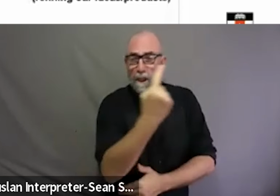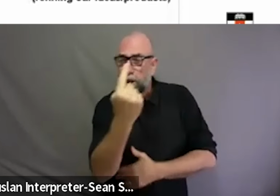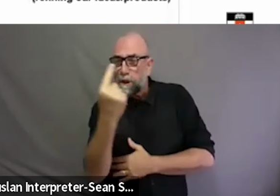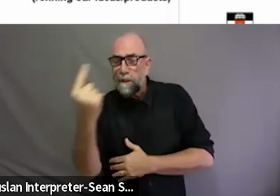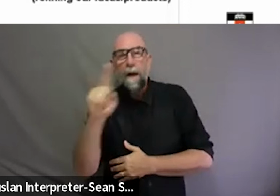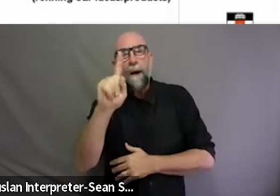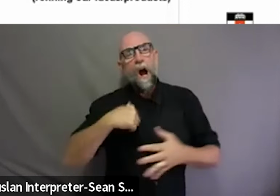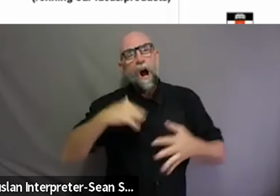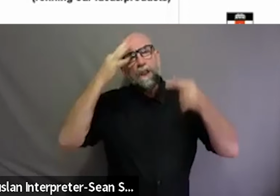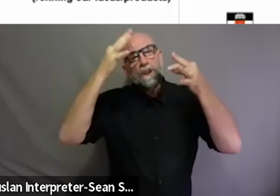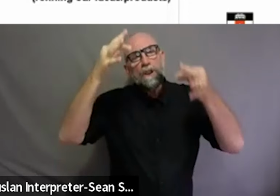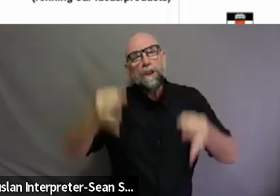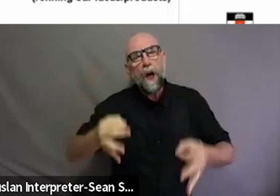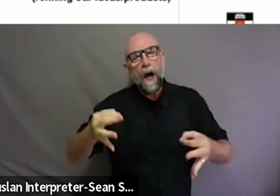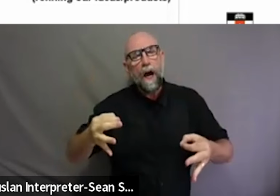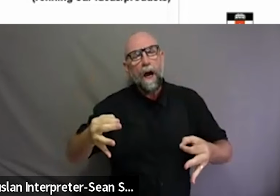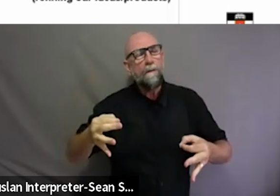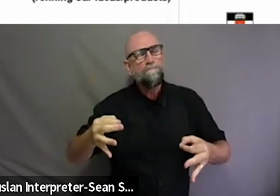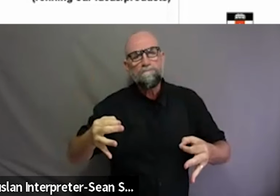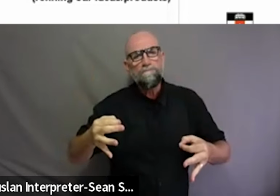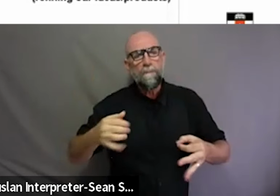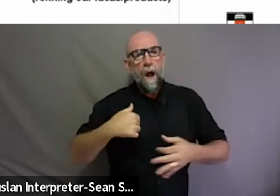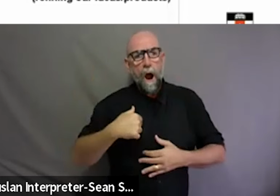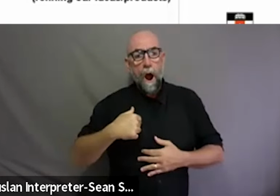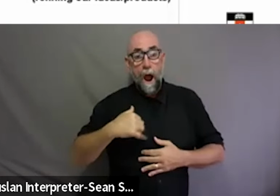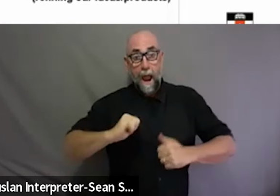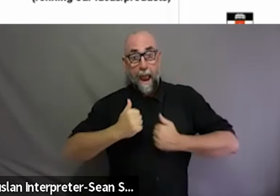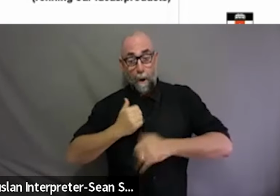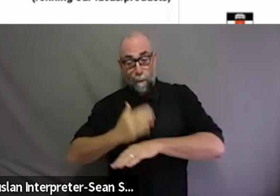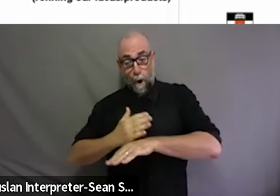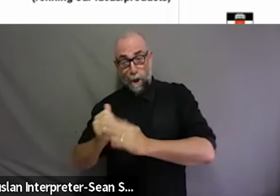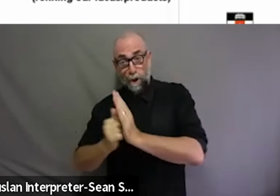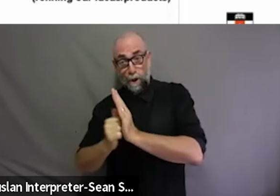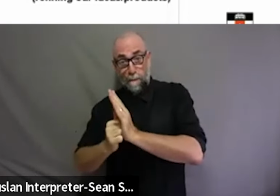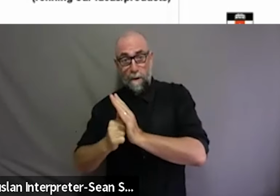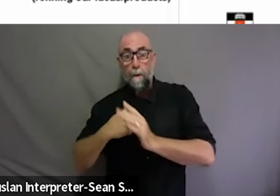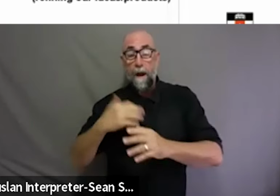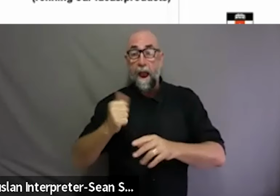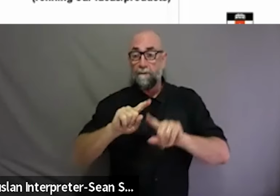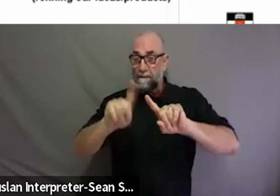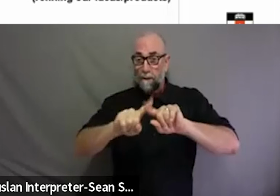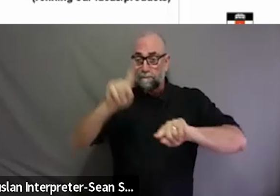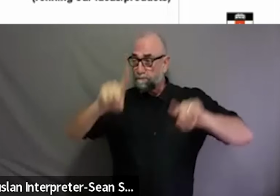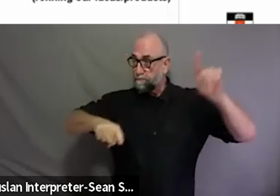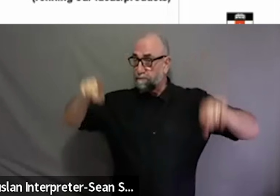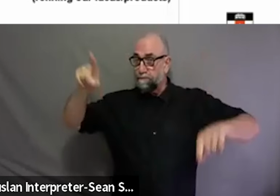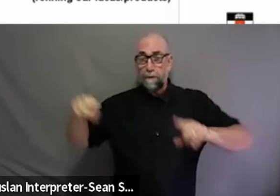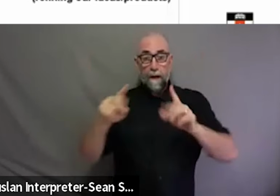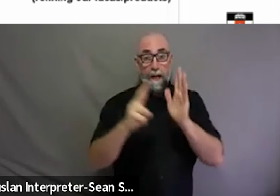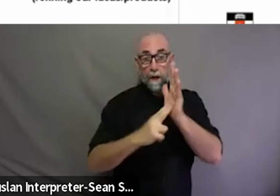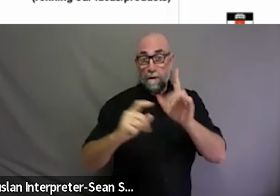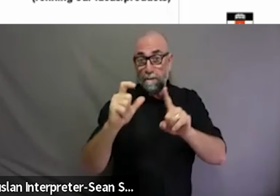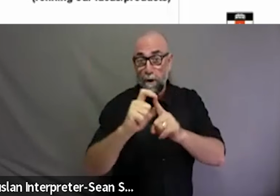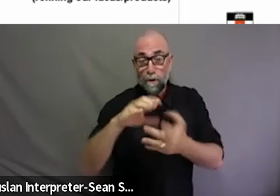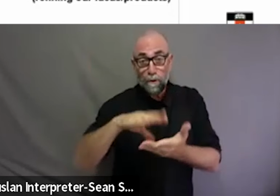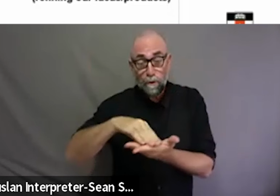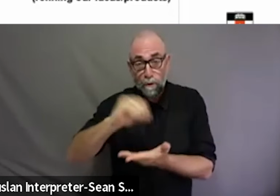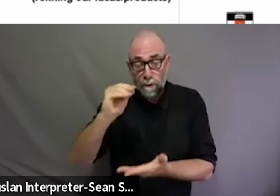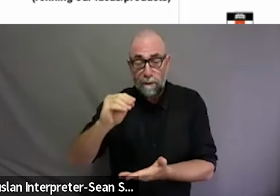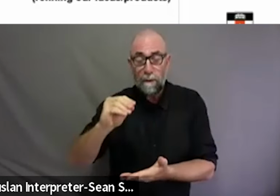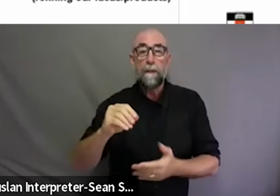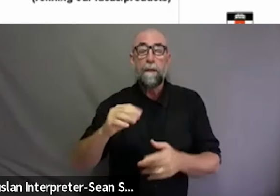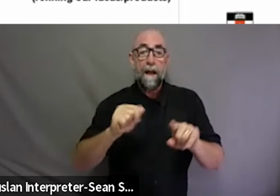that to note that our workshops were attended by neurodiverse students and neurodiverse and